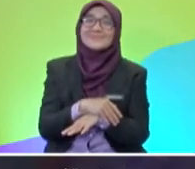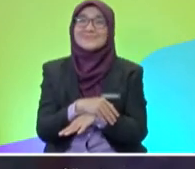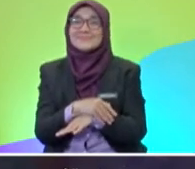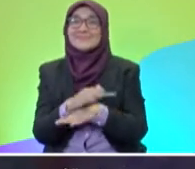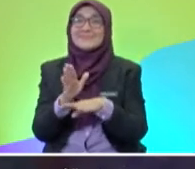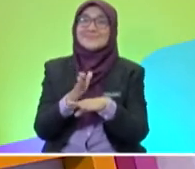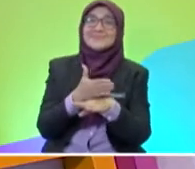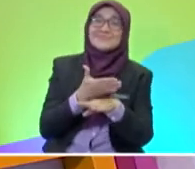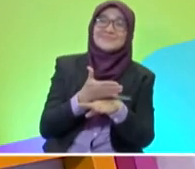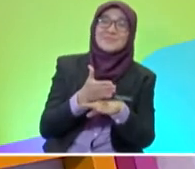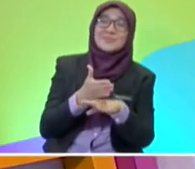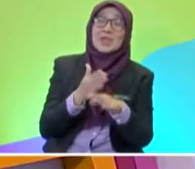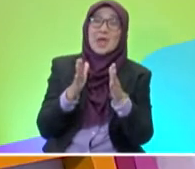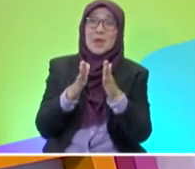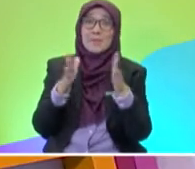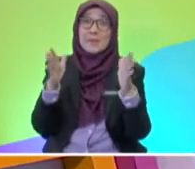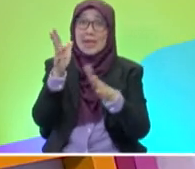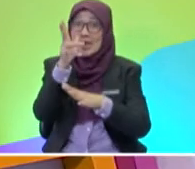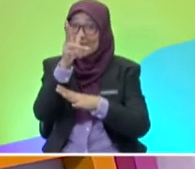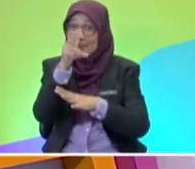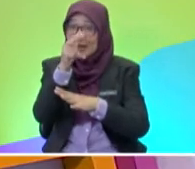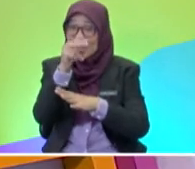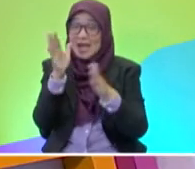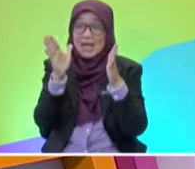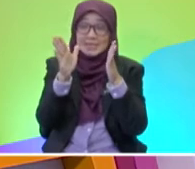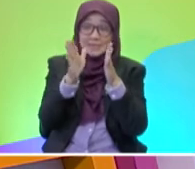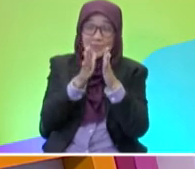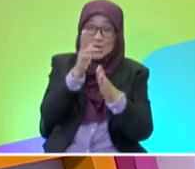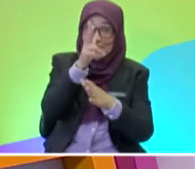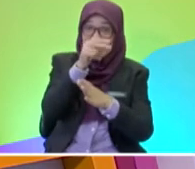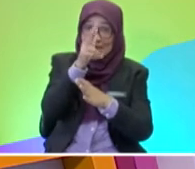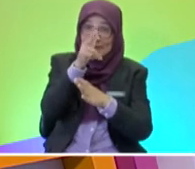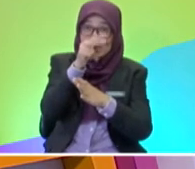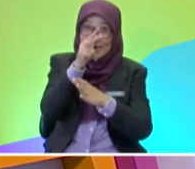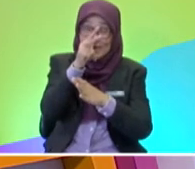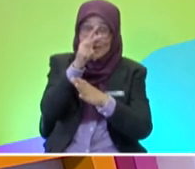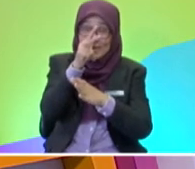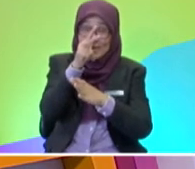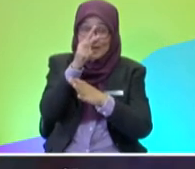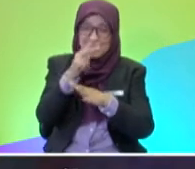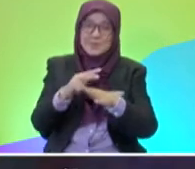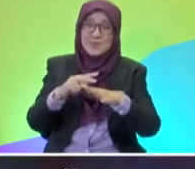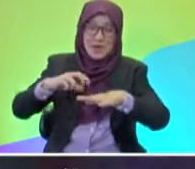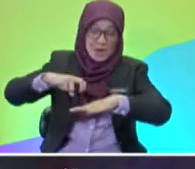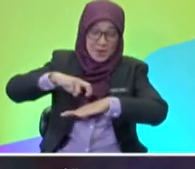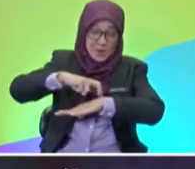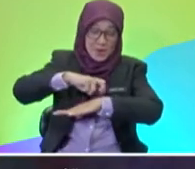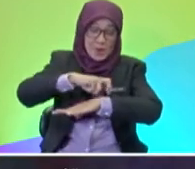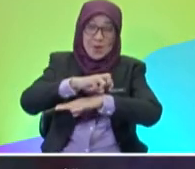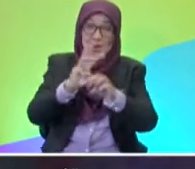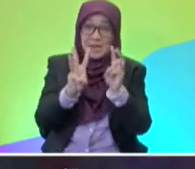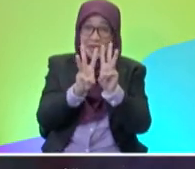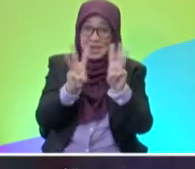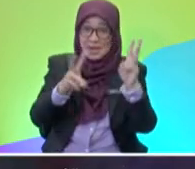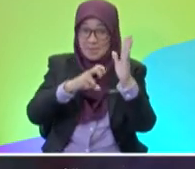Big bugs, small bugs, see them crawl, see them walk. Creepy, creepy